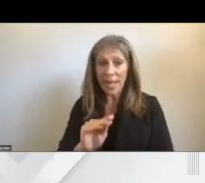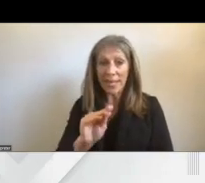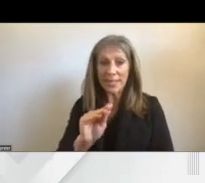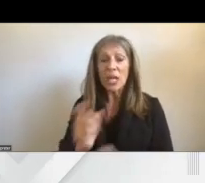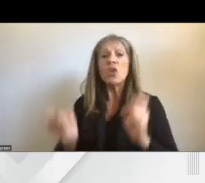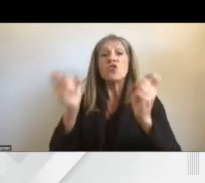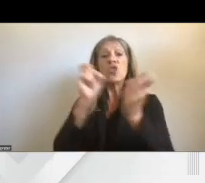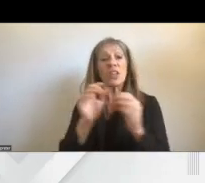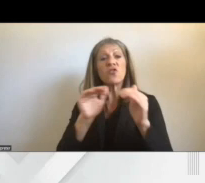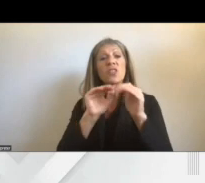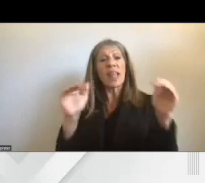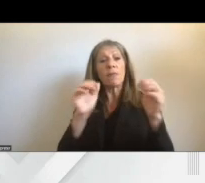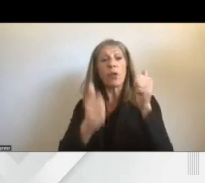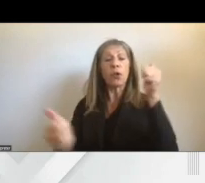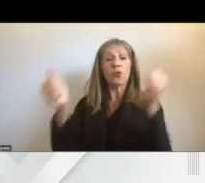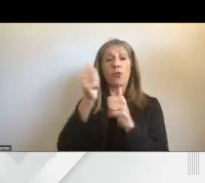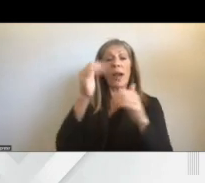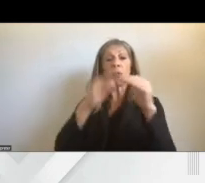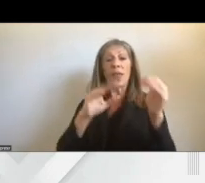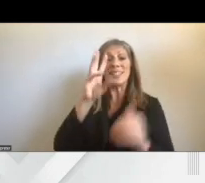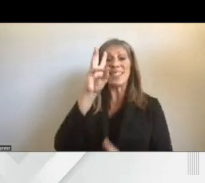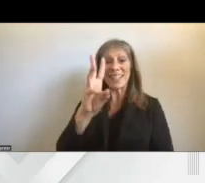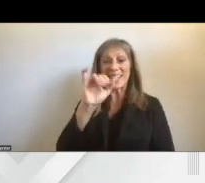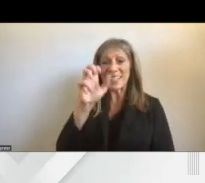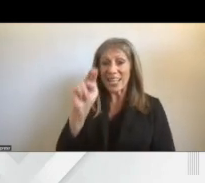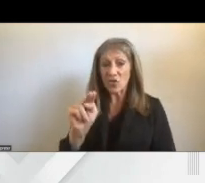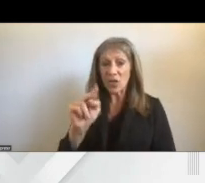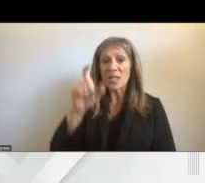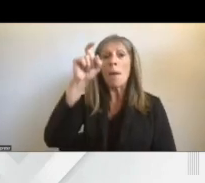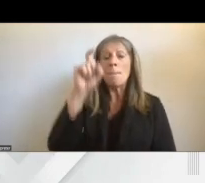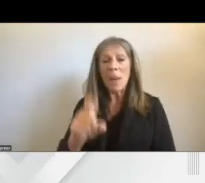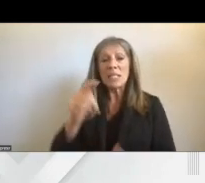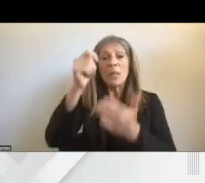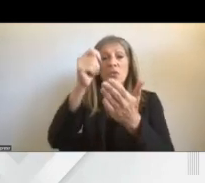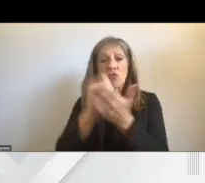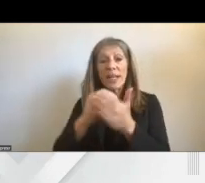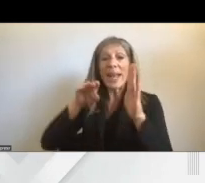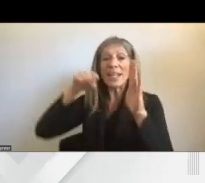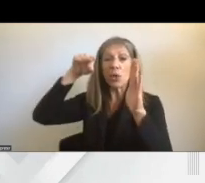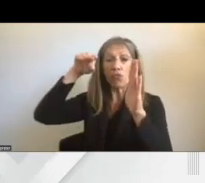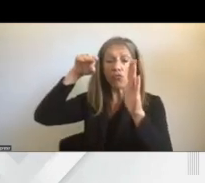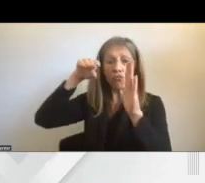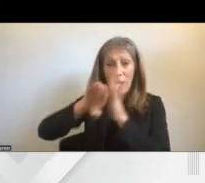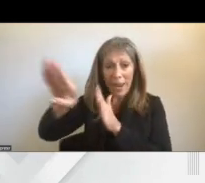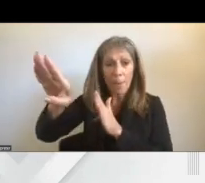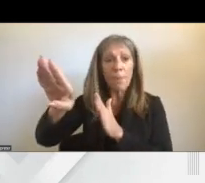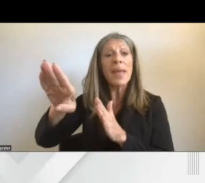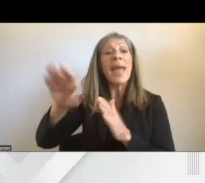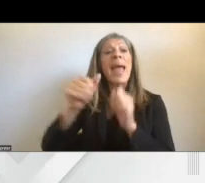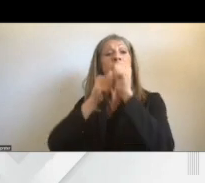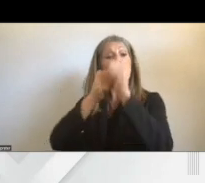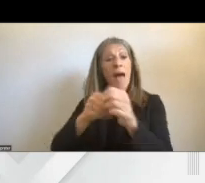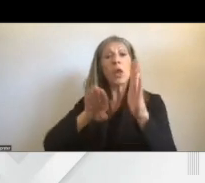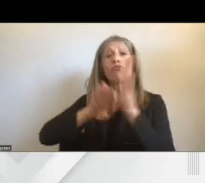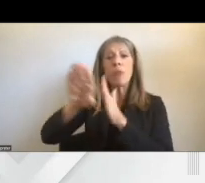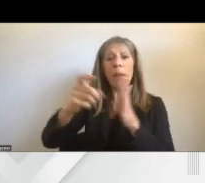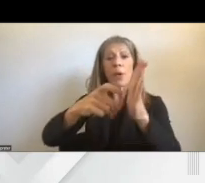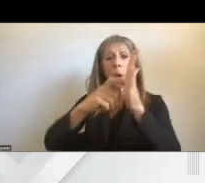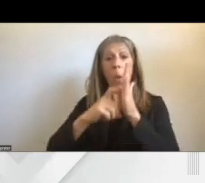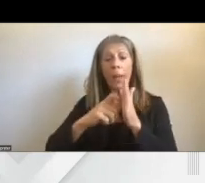Changes in level that are greater than 6 inches must be treated as a ramp and comply with ramp requirements in